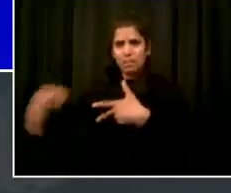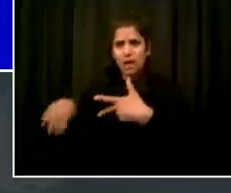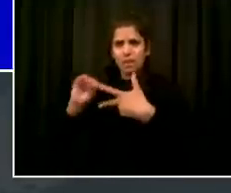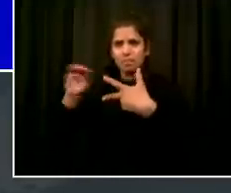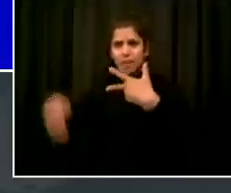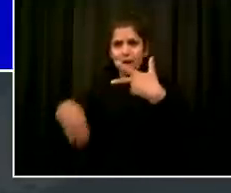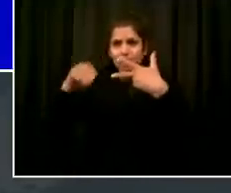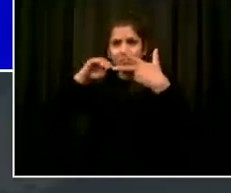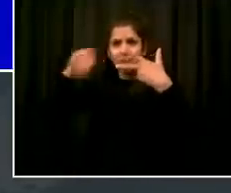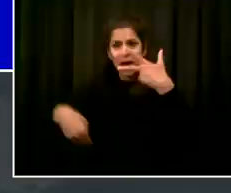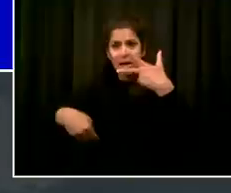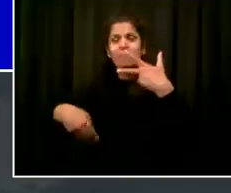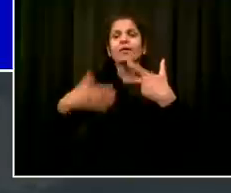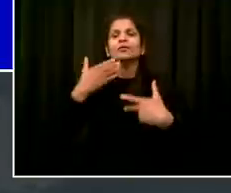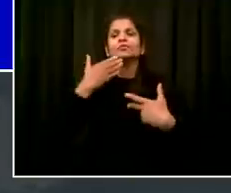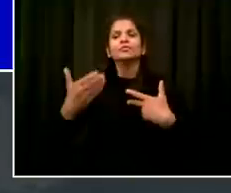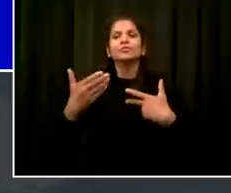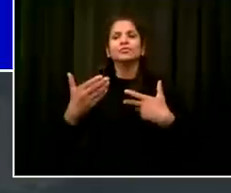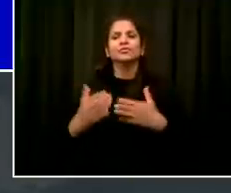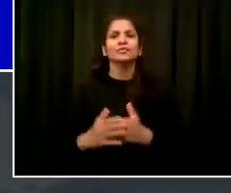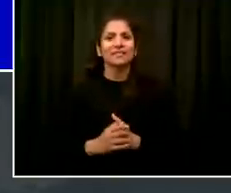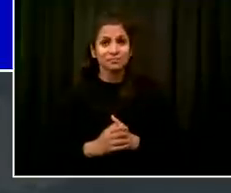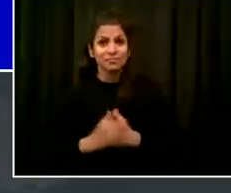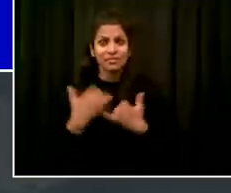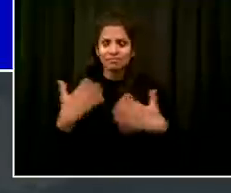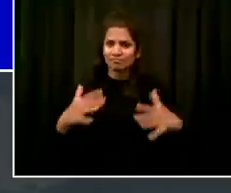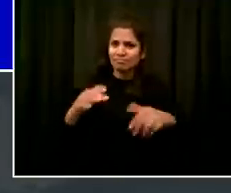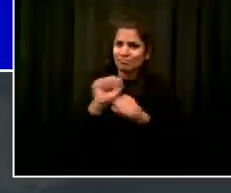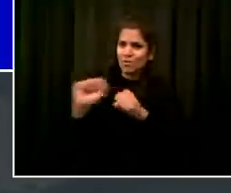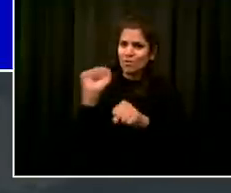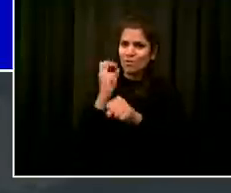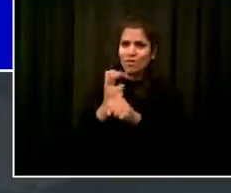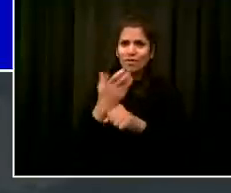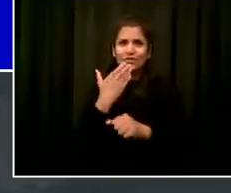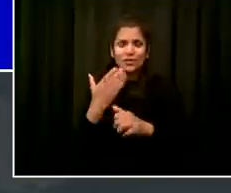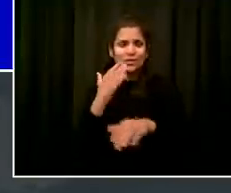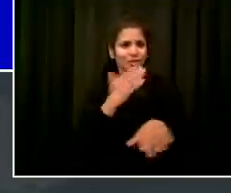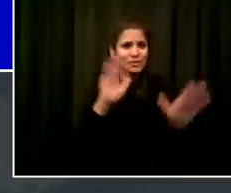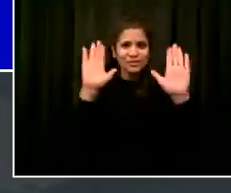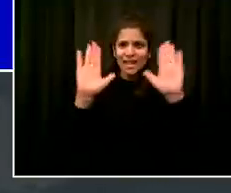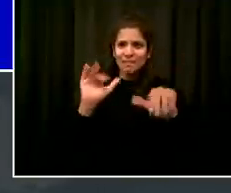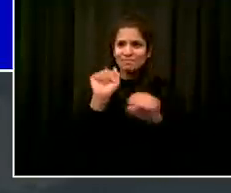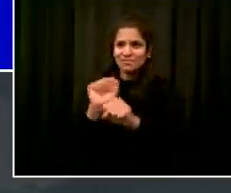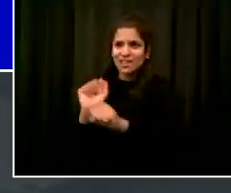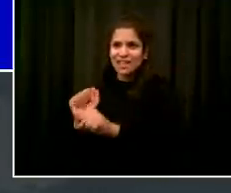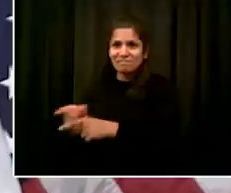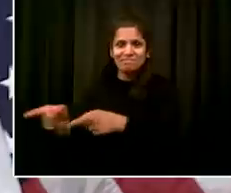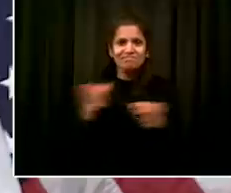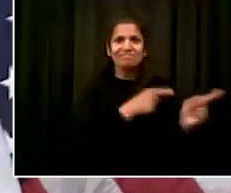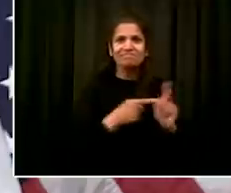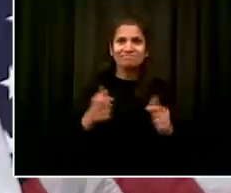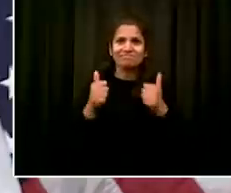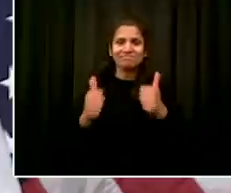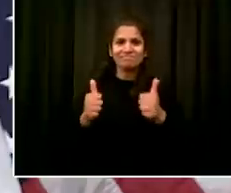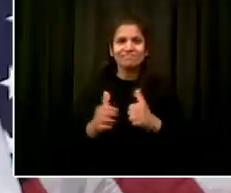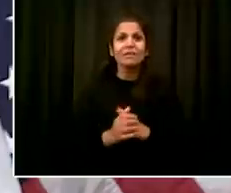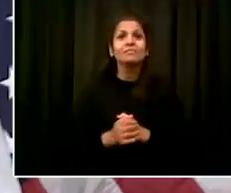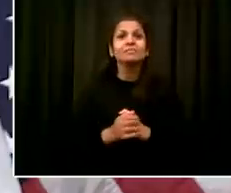It's required a lot of discipline. People have stuck to the plan, and now you see the fruits of your labors. A few words in Spanish.